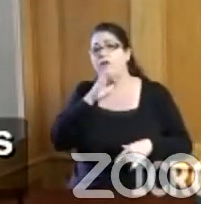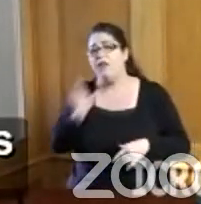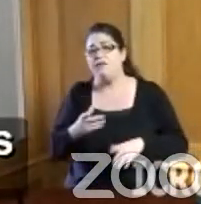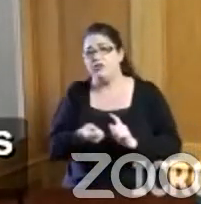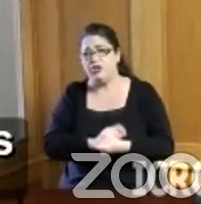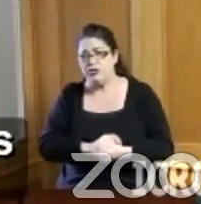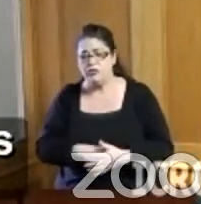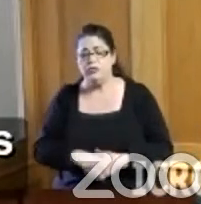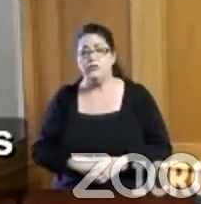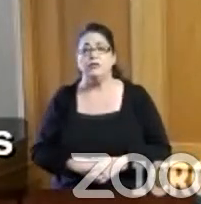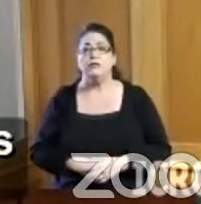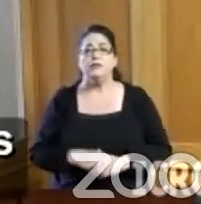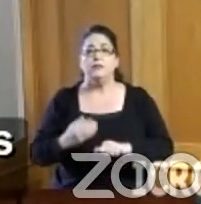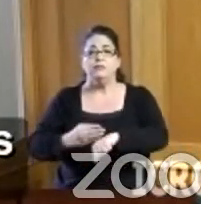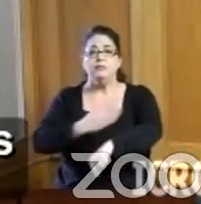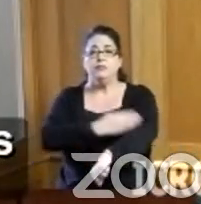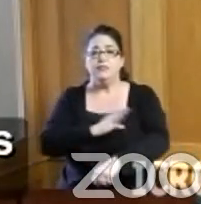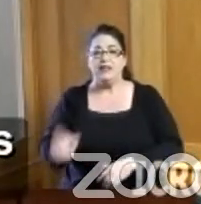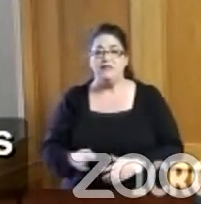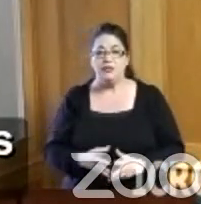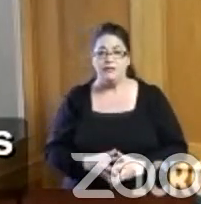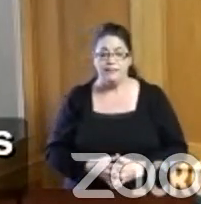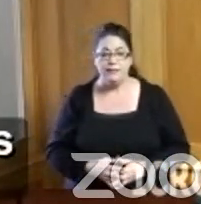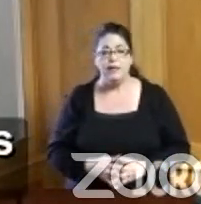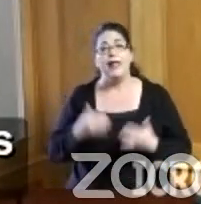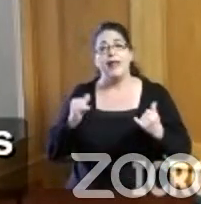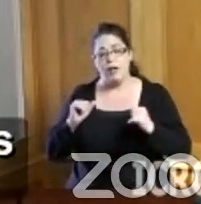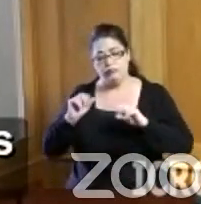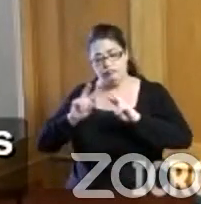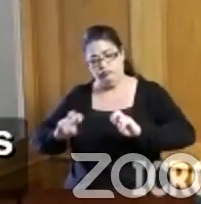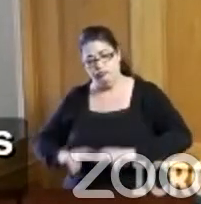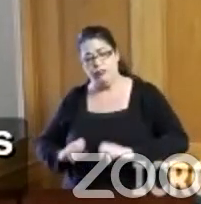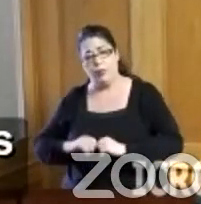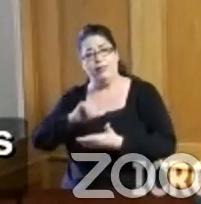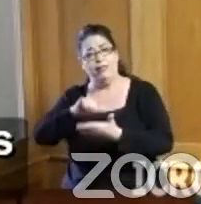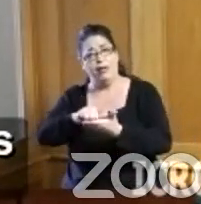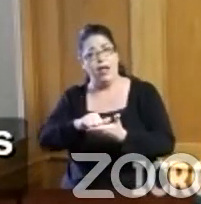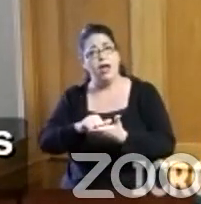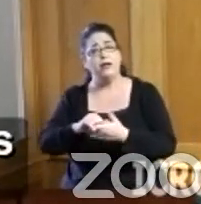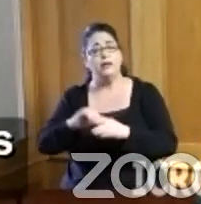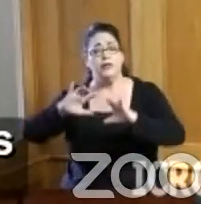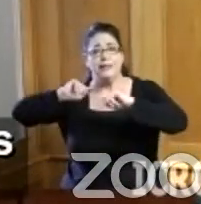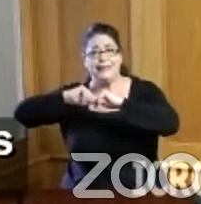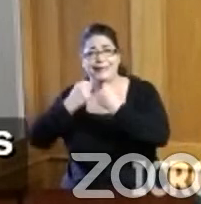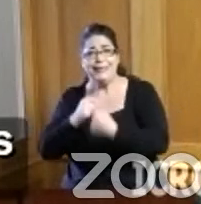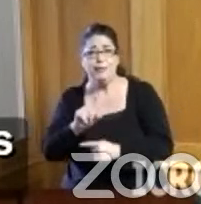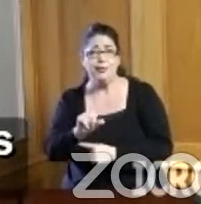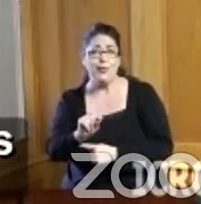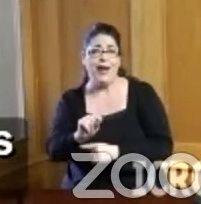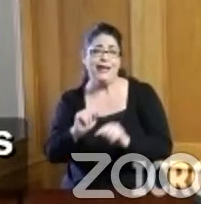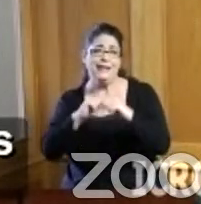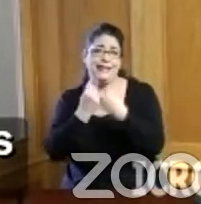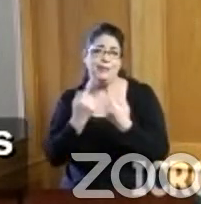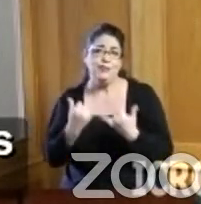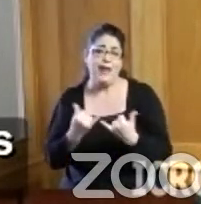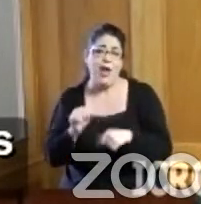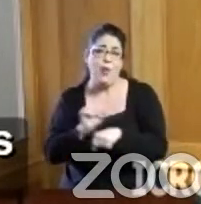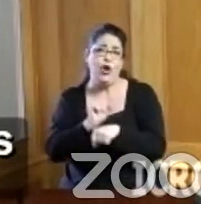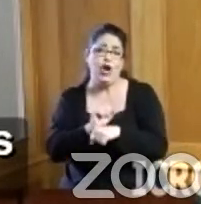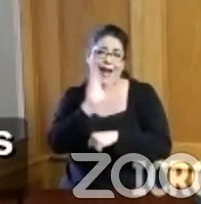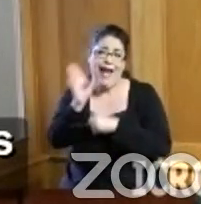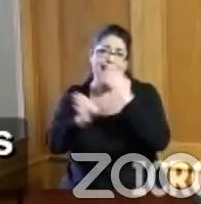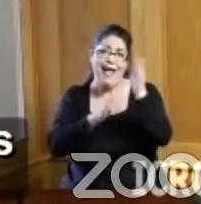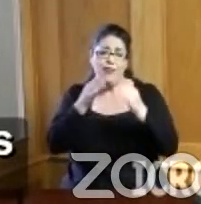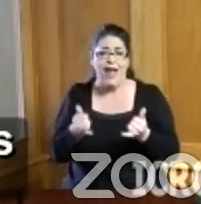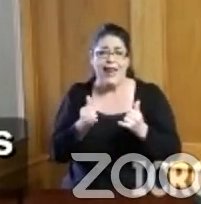We're doing more creative things, and our crews are working very hard. We have 20 crews out there right now that are, you know,